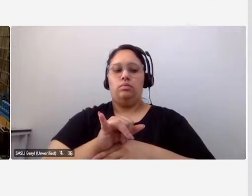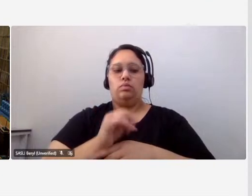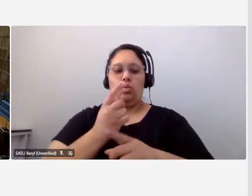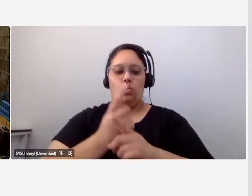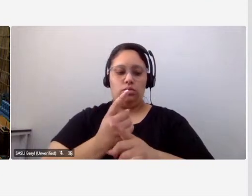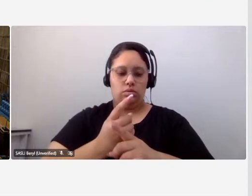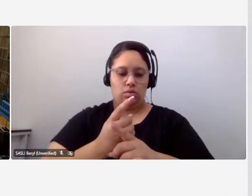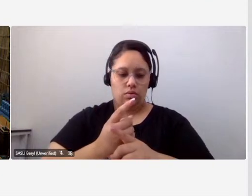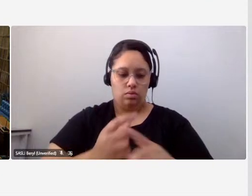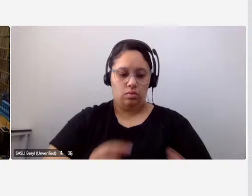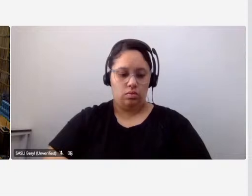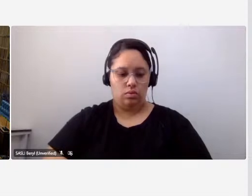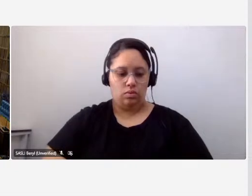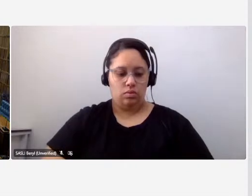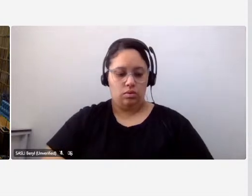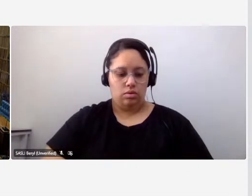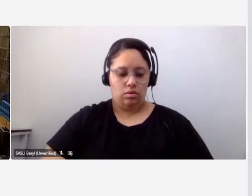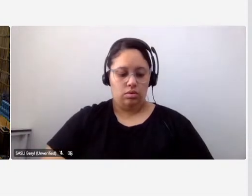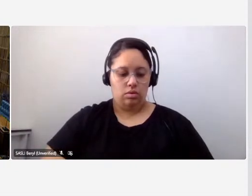also,